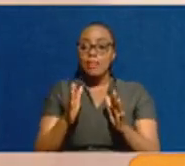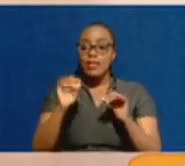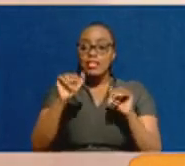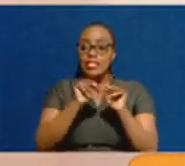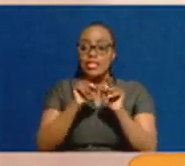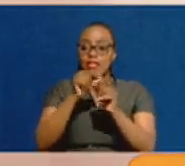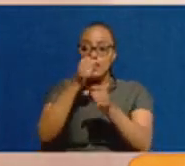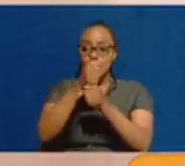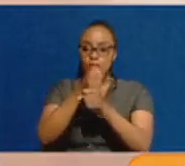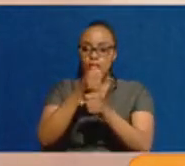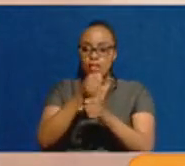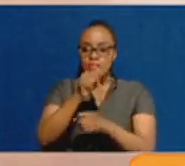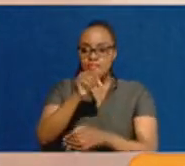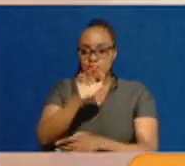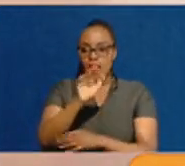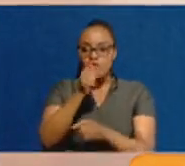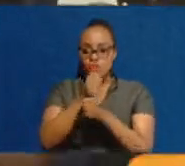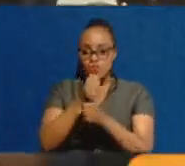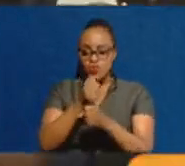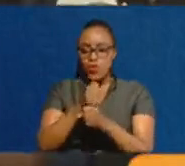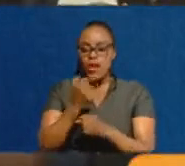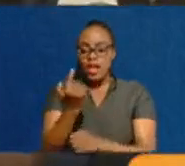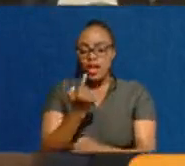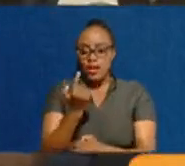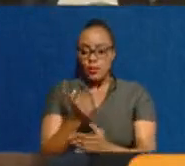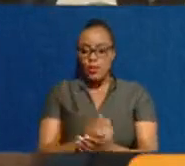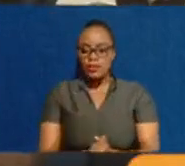trading on his phone.